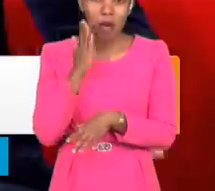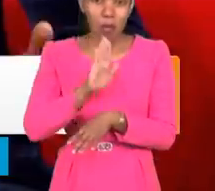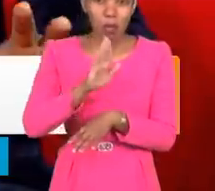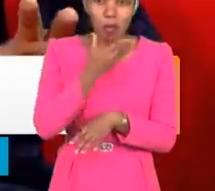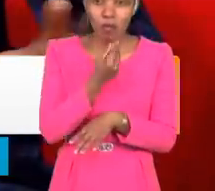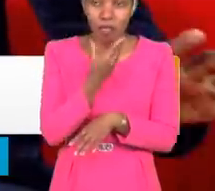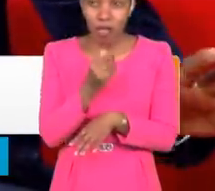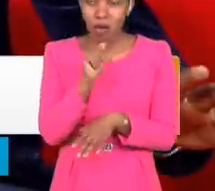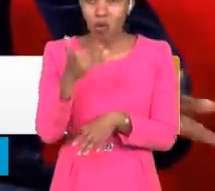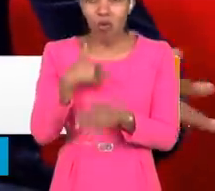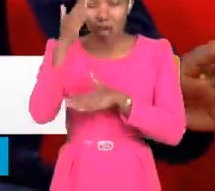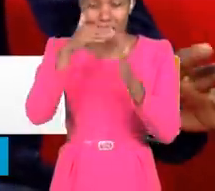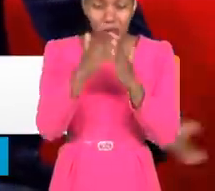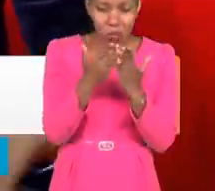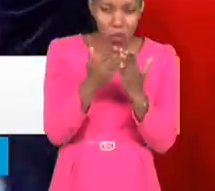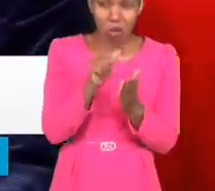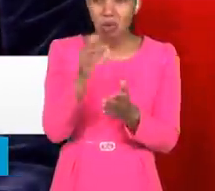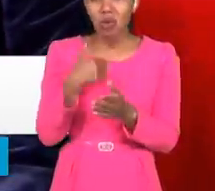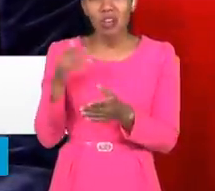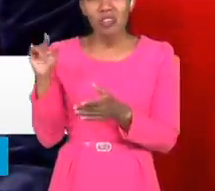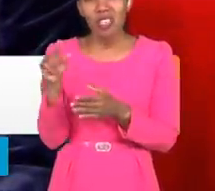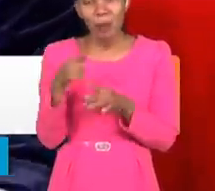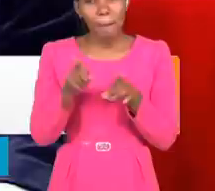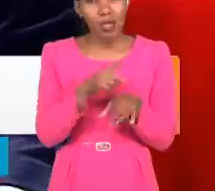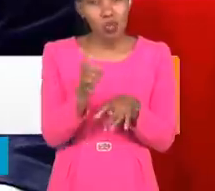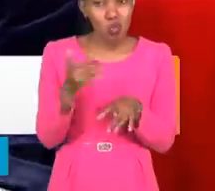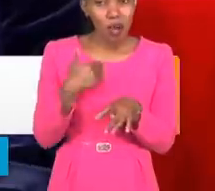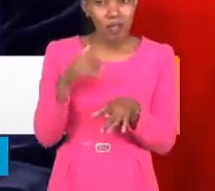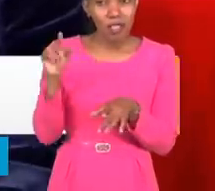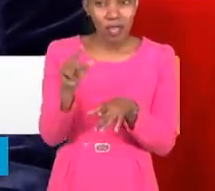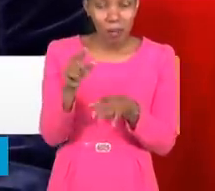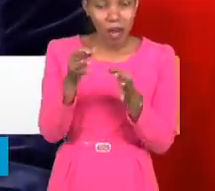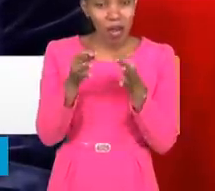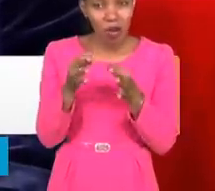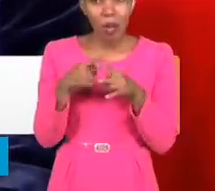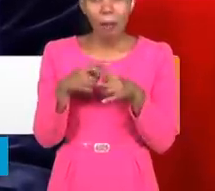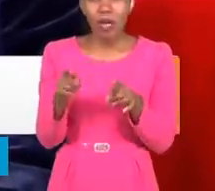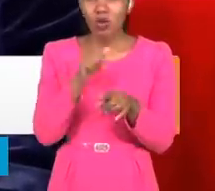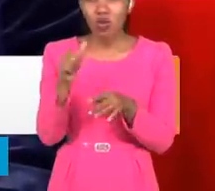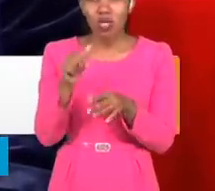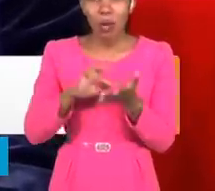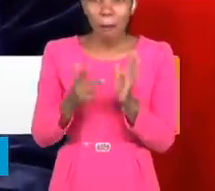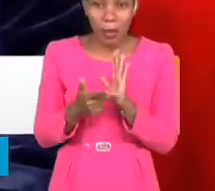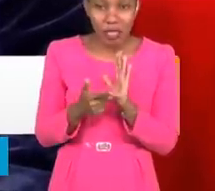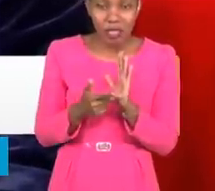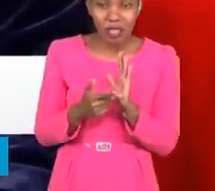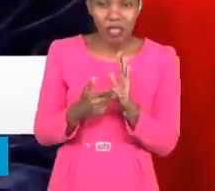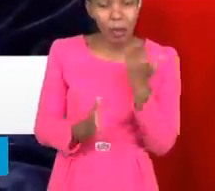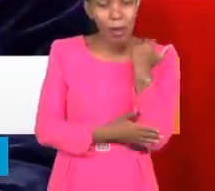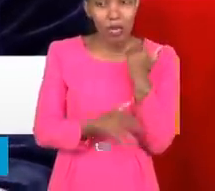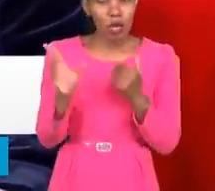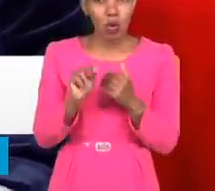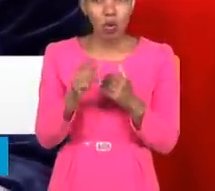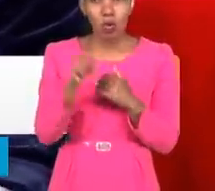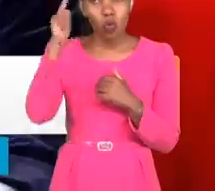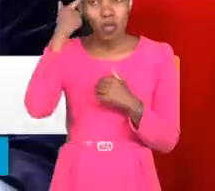dad didn't have these Facebook yes. accounts, Instagram accounts, yeah. but you have it. But it doesn't mean they were backward. Yes, mm. yes. Do you think that there's